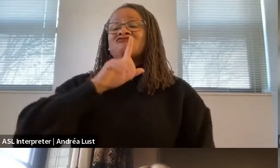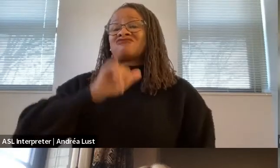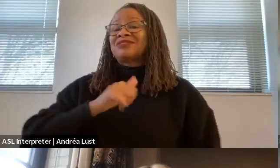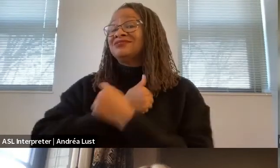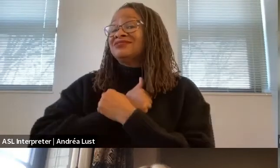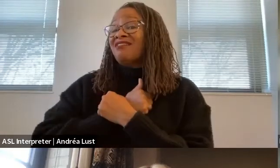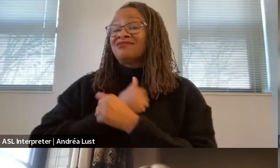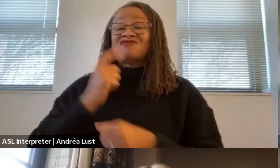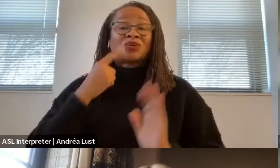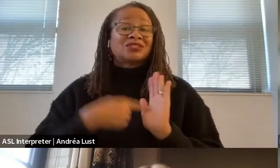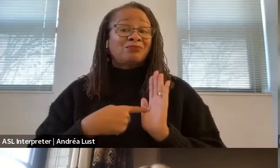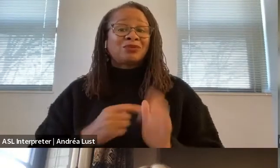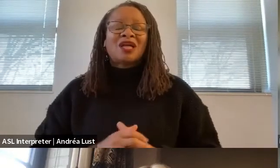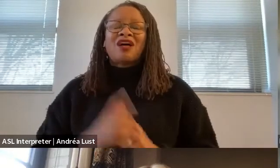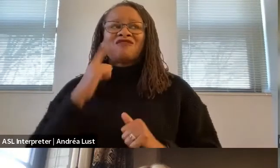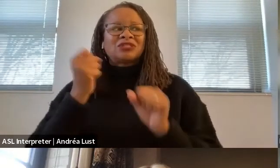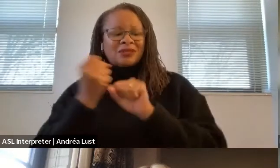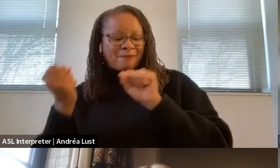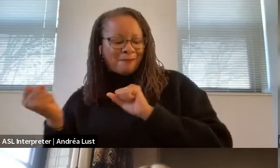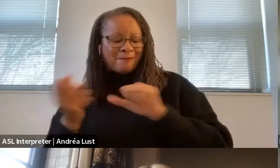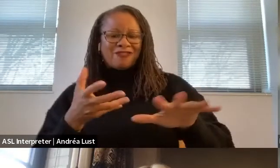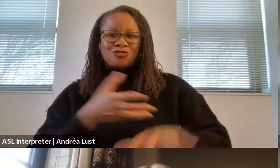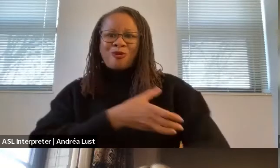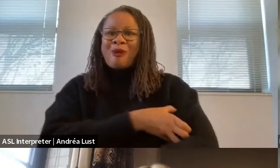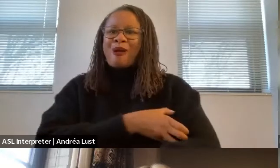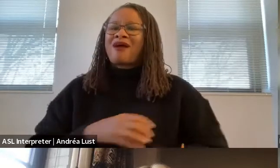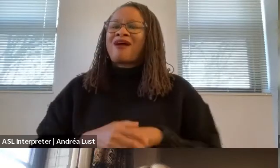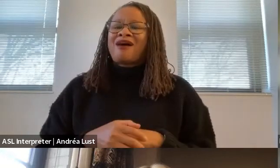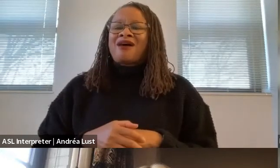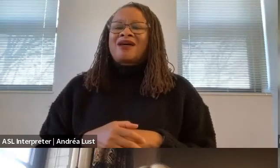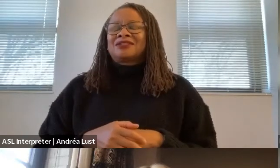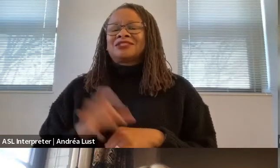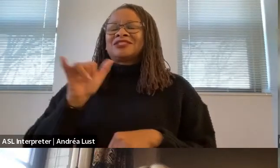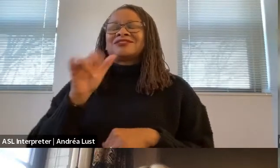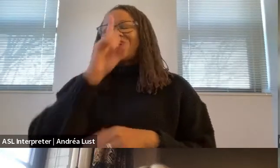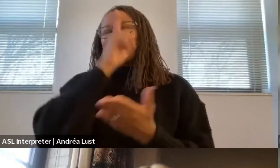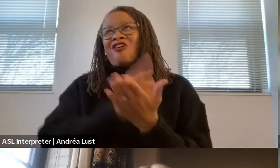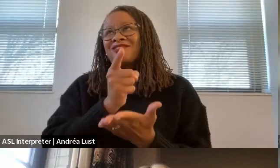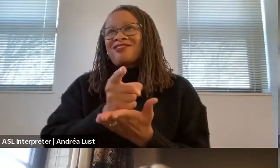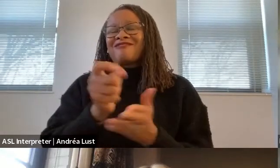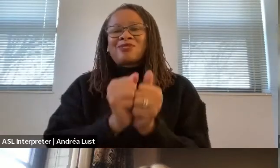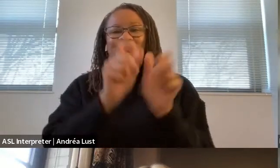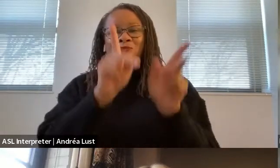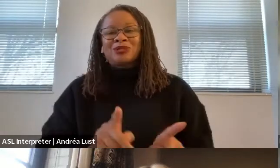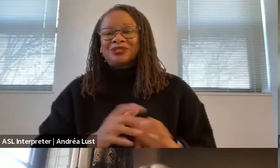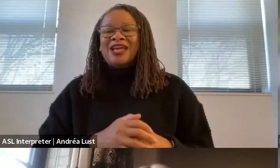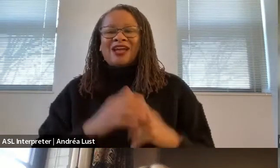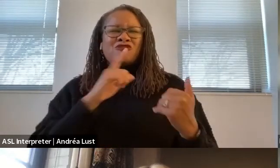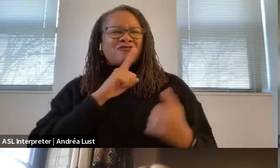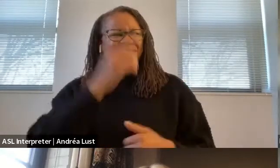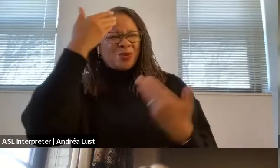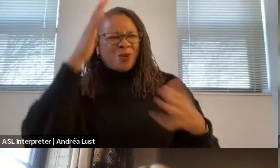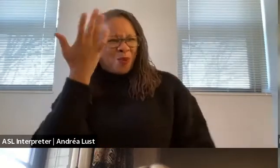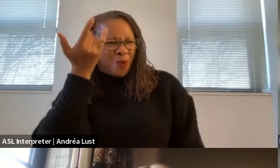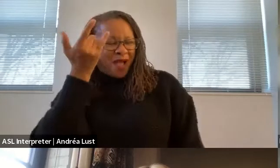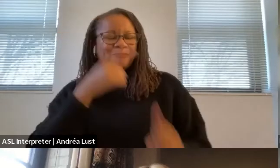its magical power, because suddenly it's like falling in love with somebody. You don't quite know why, but you're on the